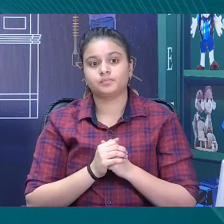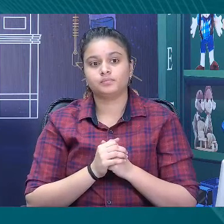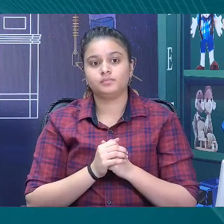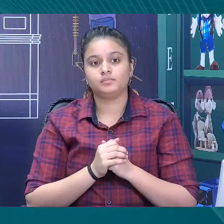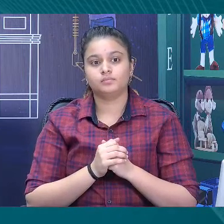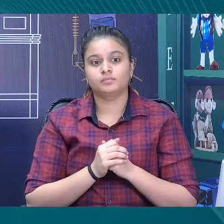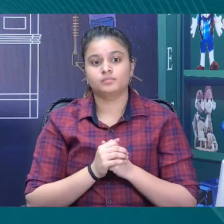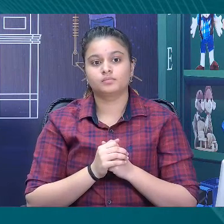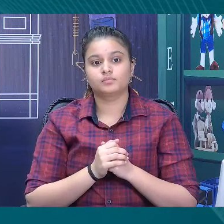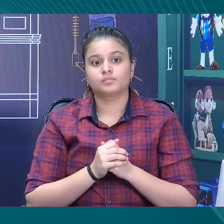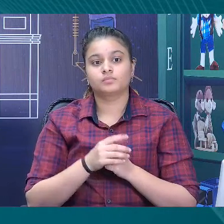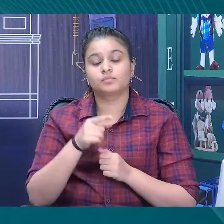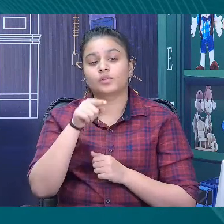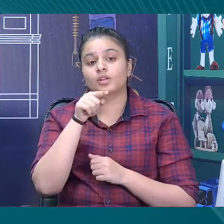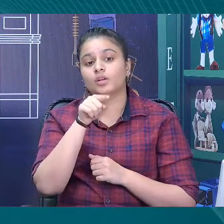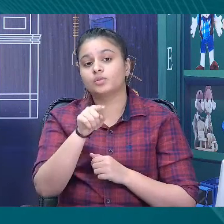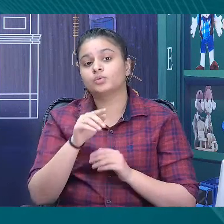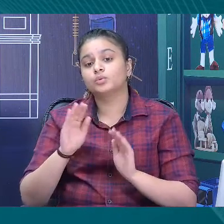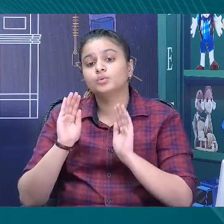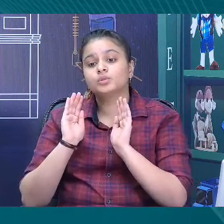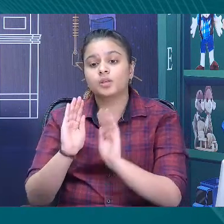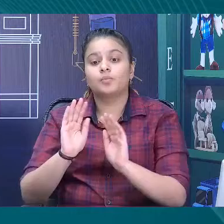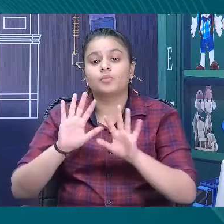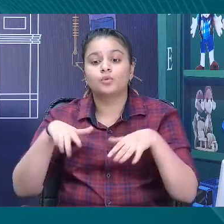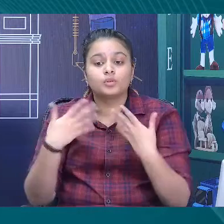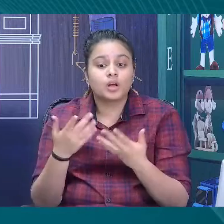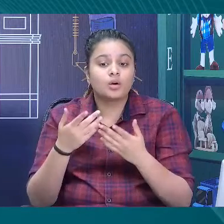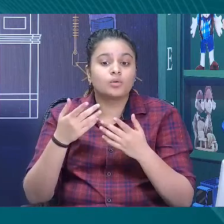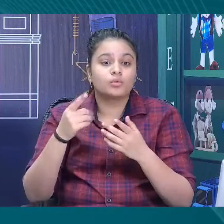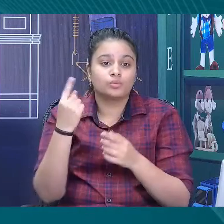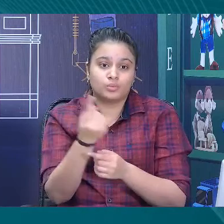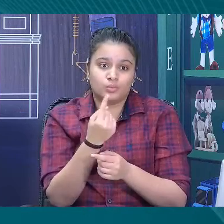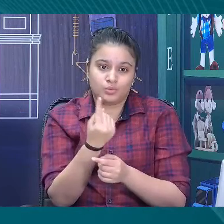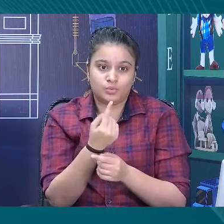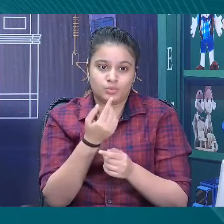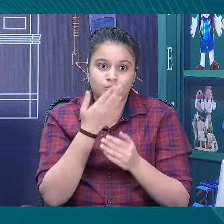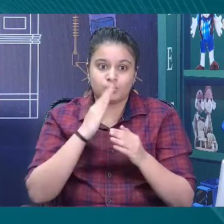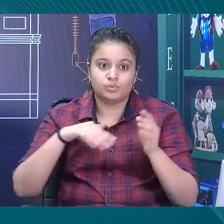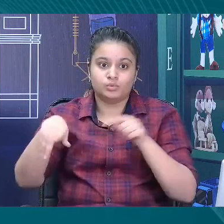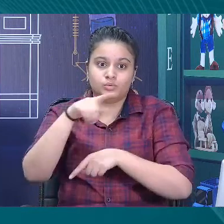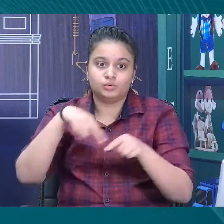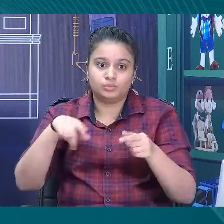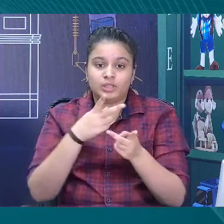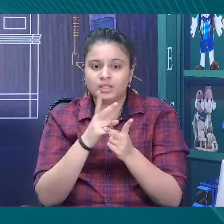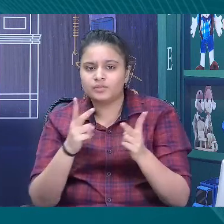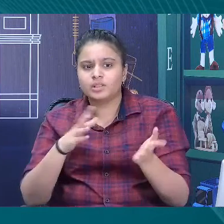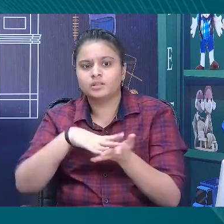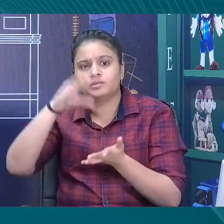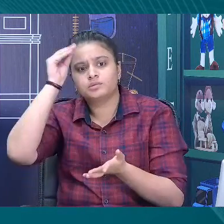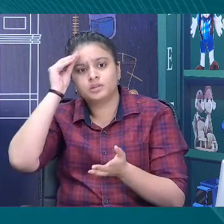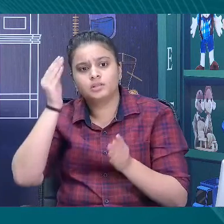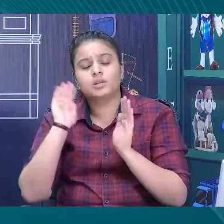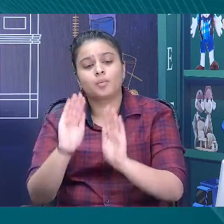you support individual learner struggles of support differential learning?